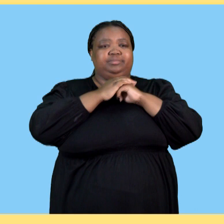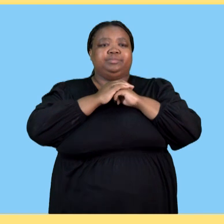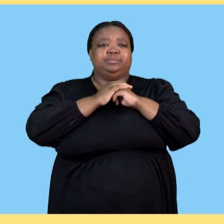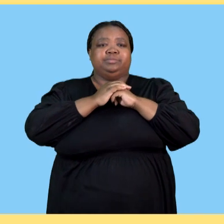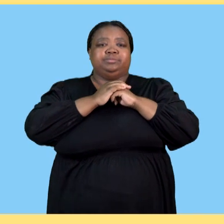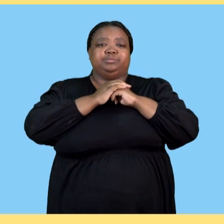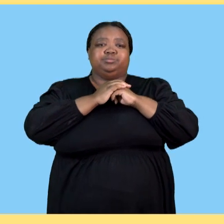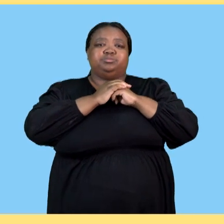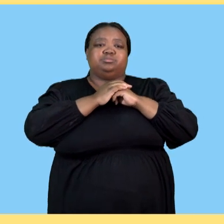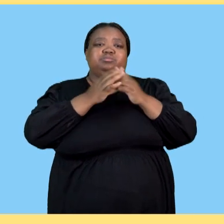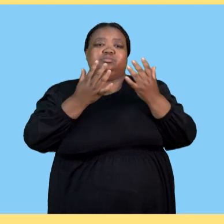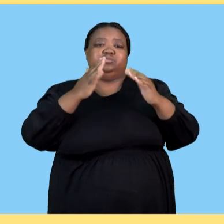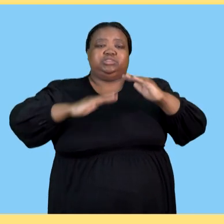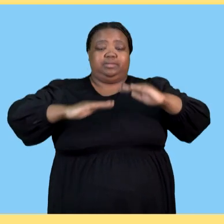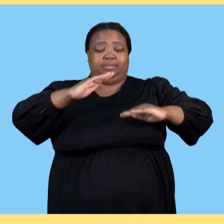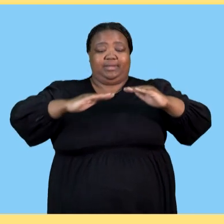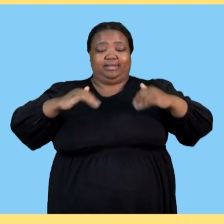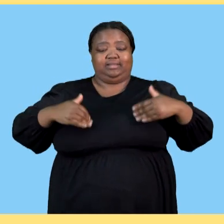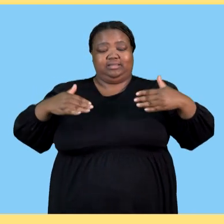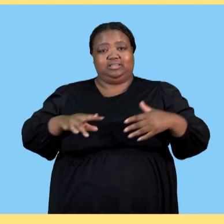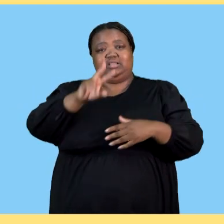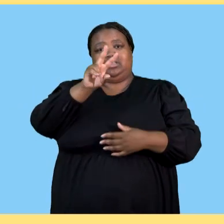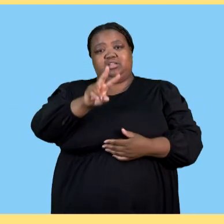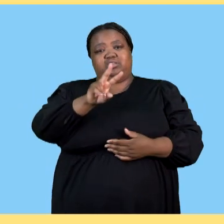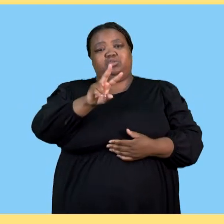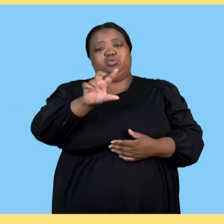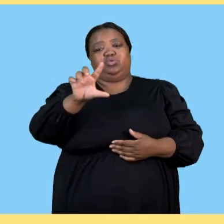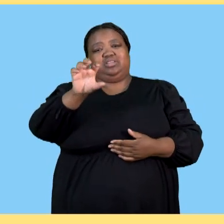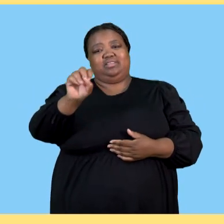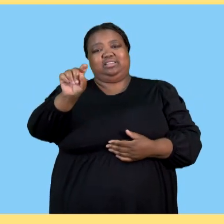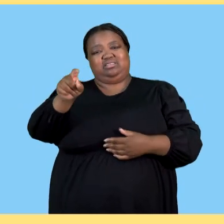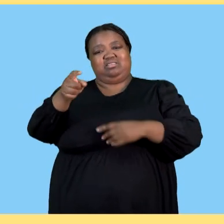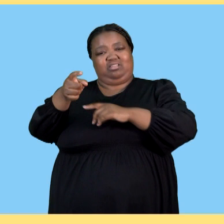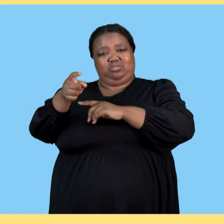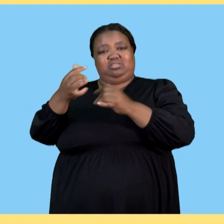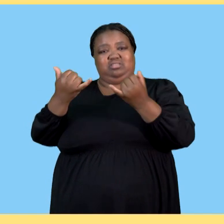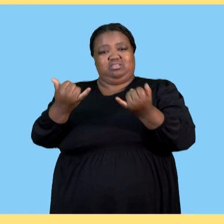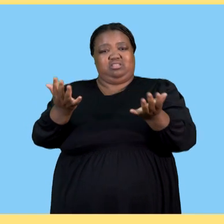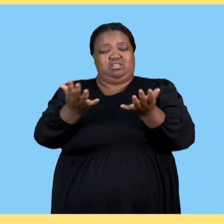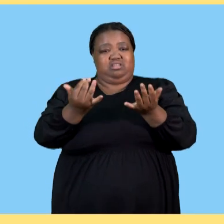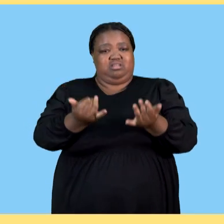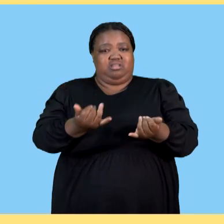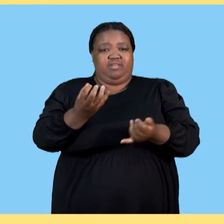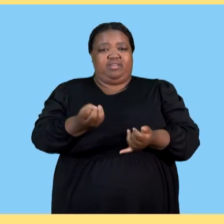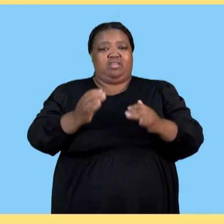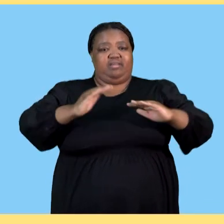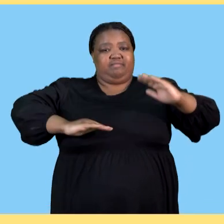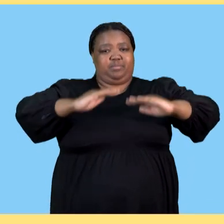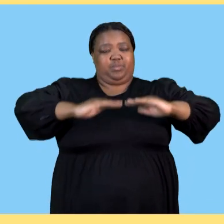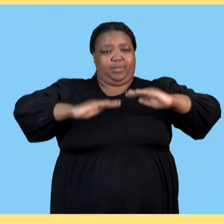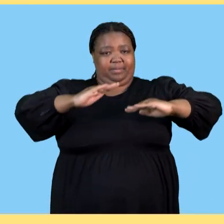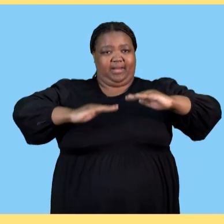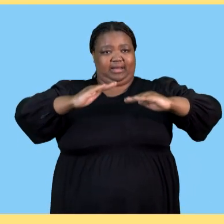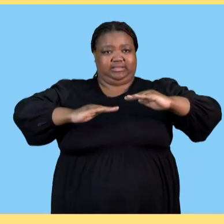minus. And we are told that the balance at the beginning was 270,000. So I'll come here and I'll have